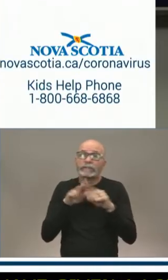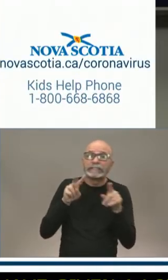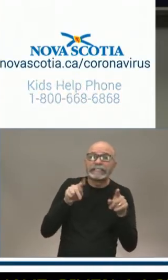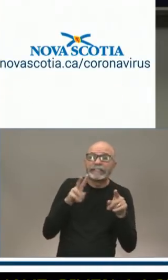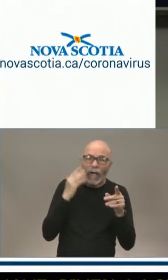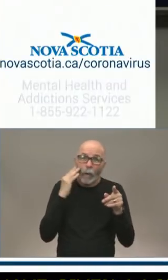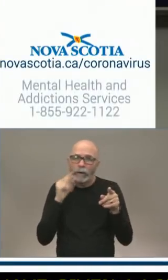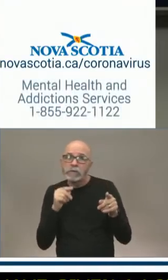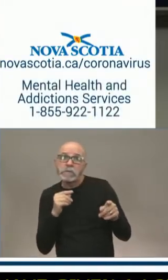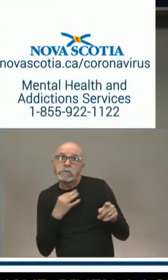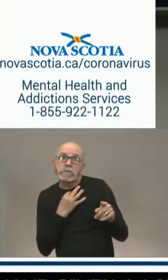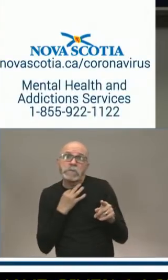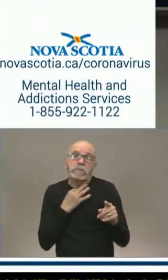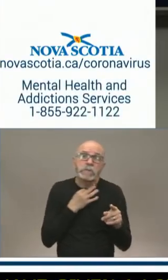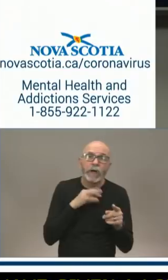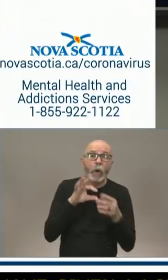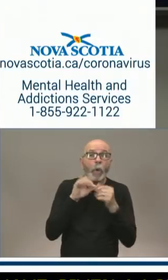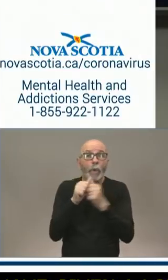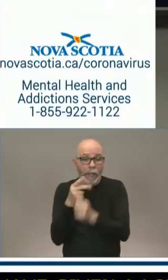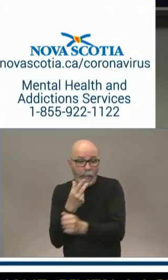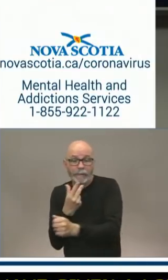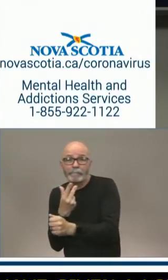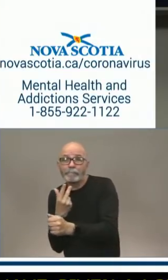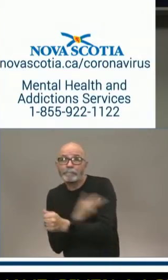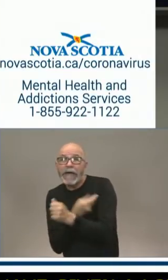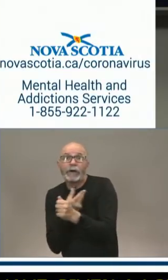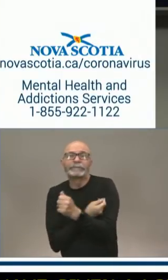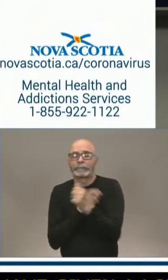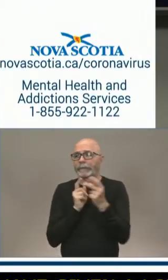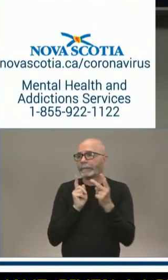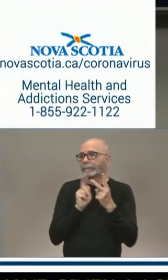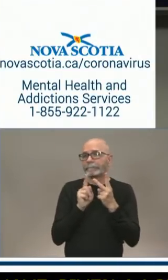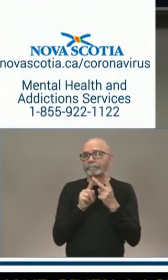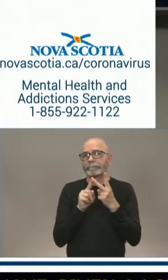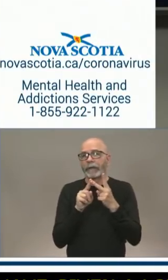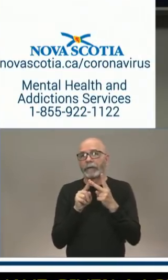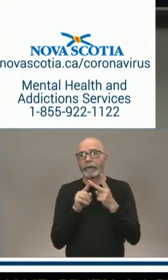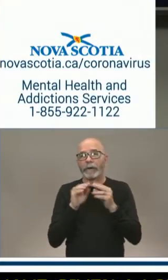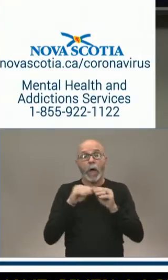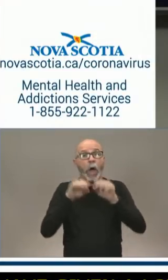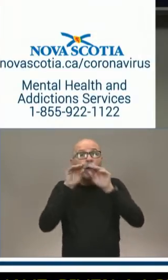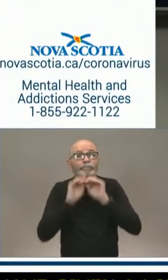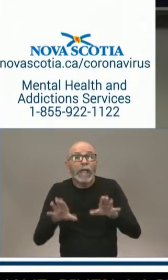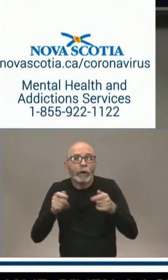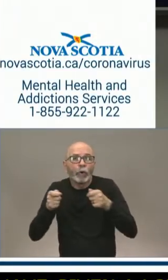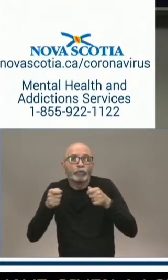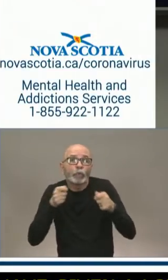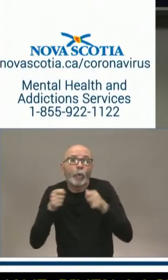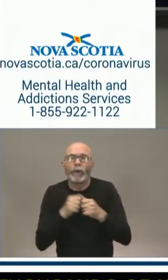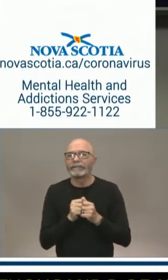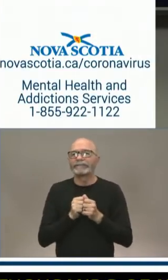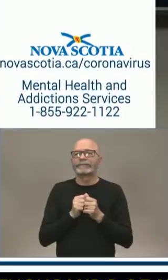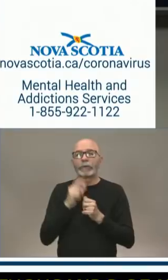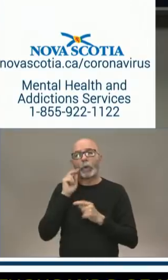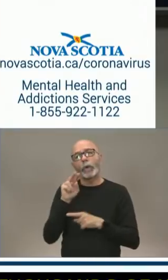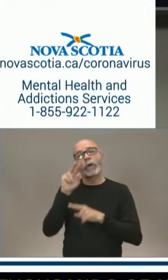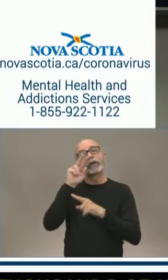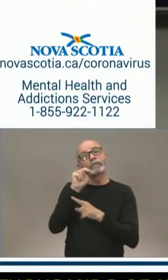COVID vaccine, our whole approach to the pandemic control, then you can go to